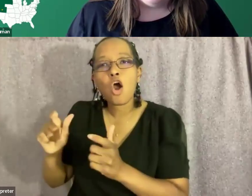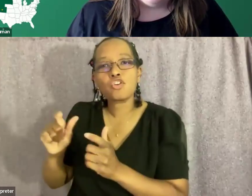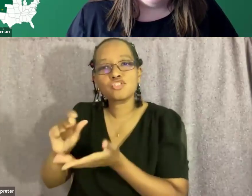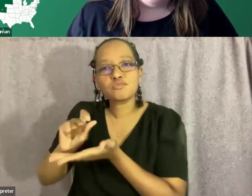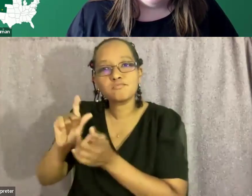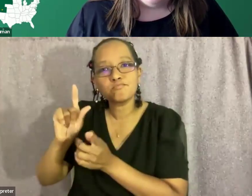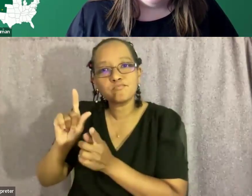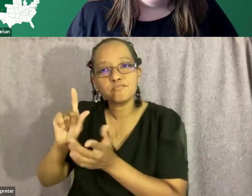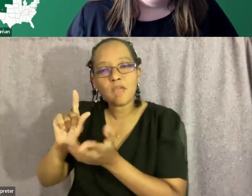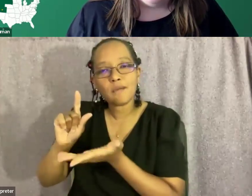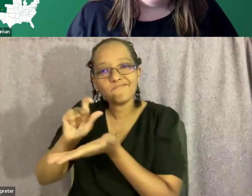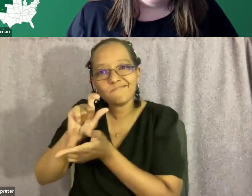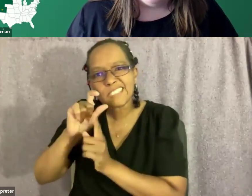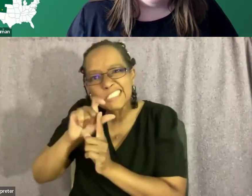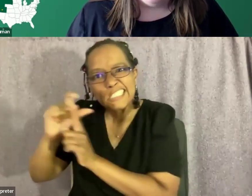really important.